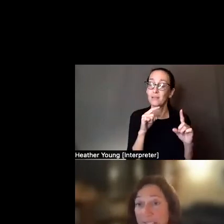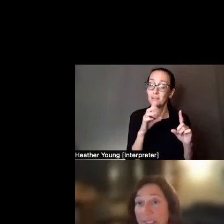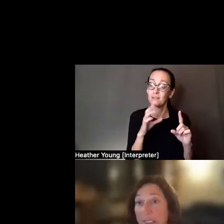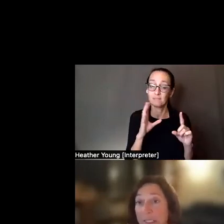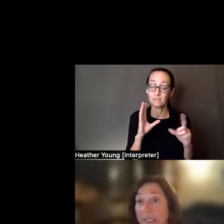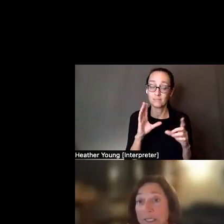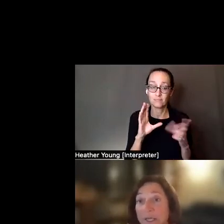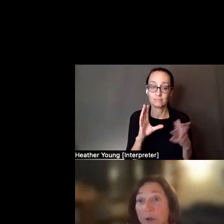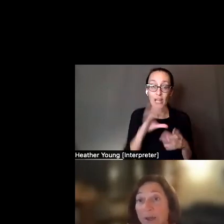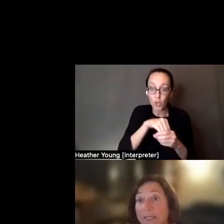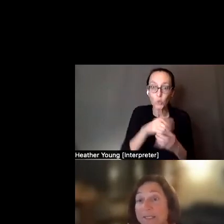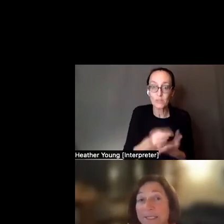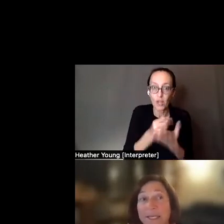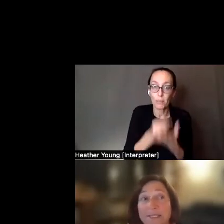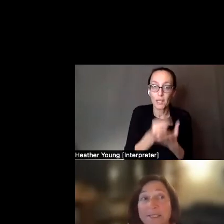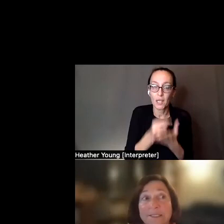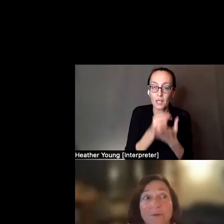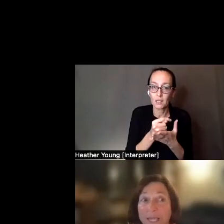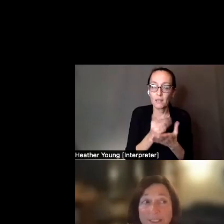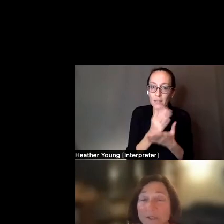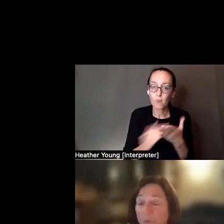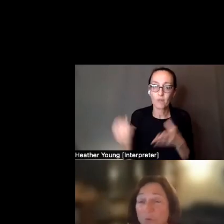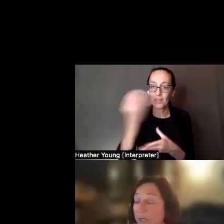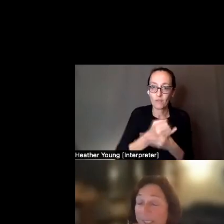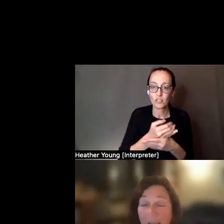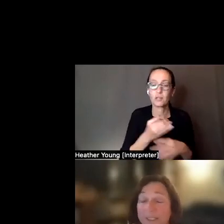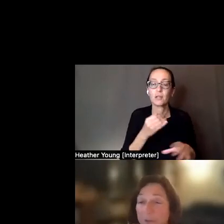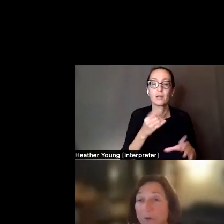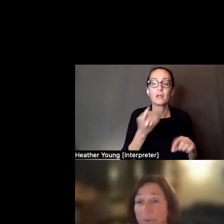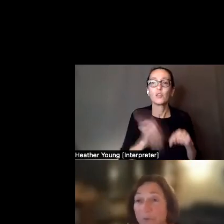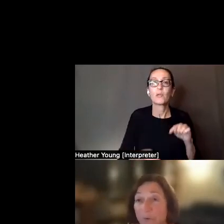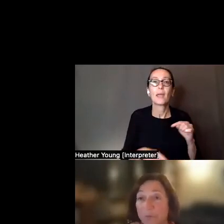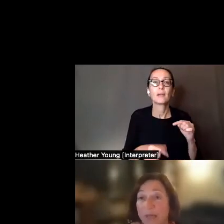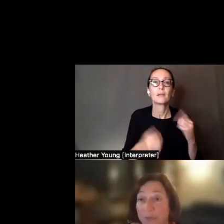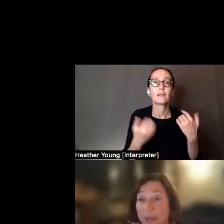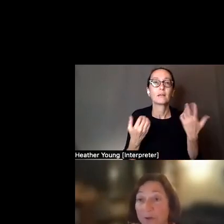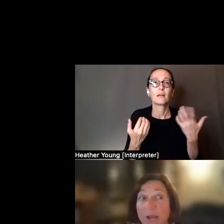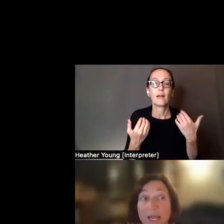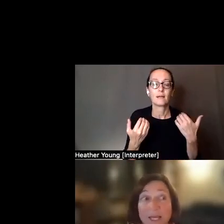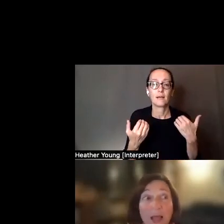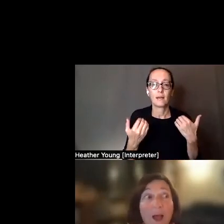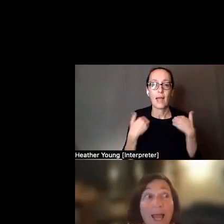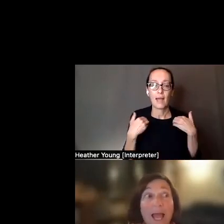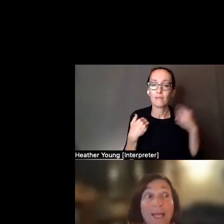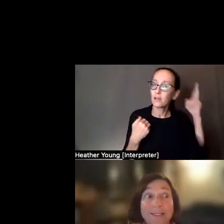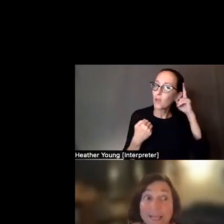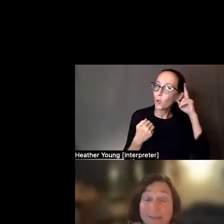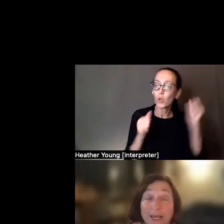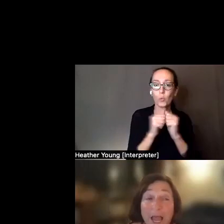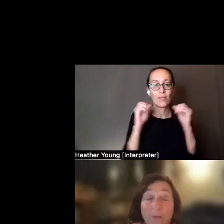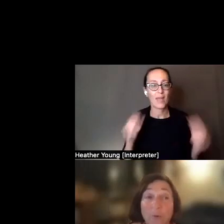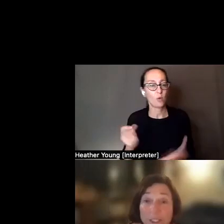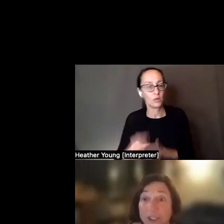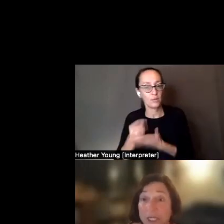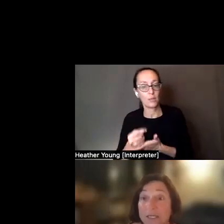intervention. And you cannot do one without the other. Now, I can say that